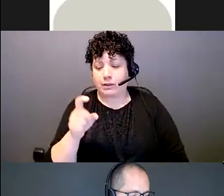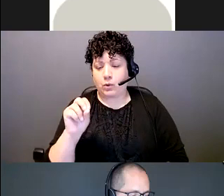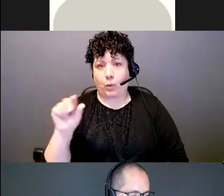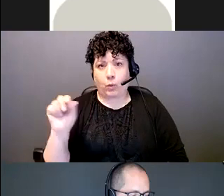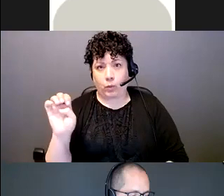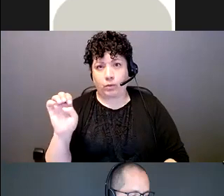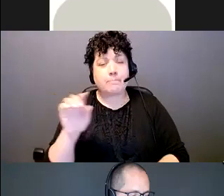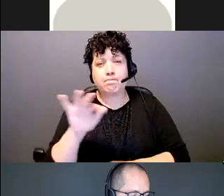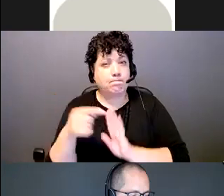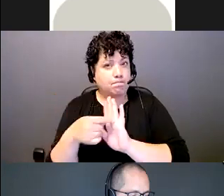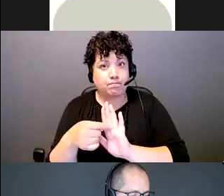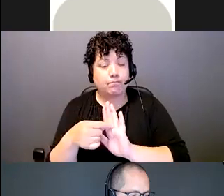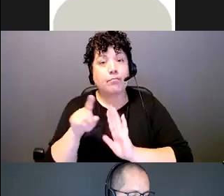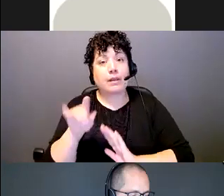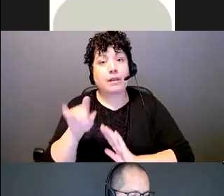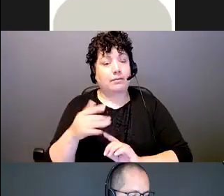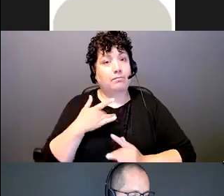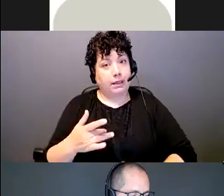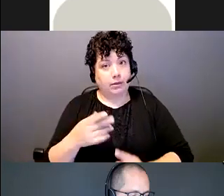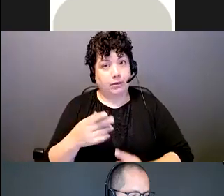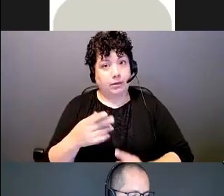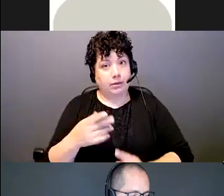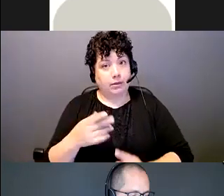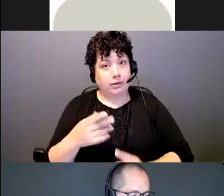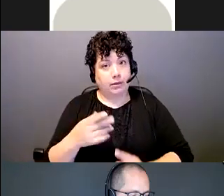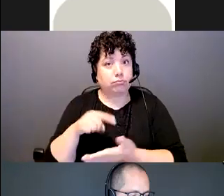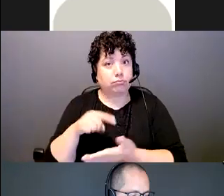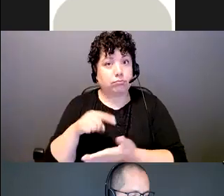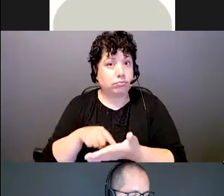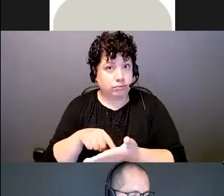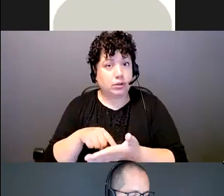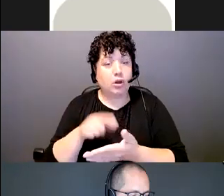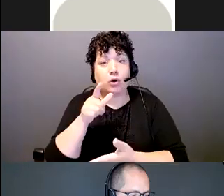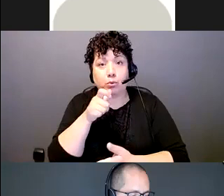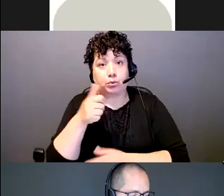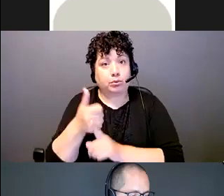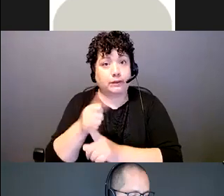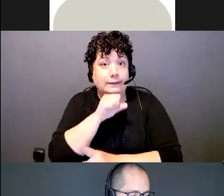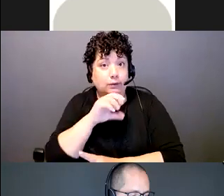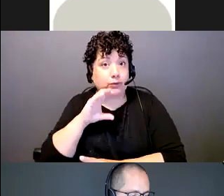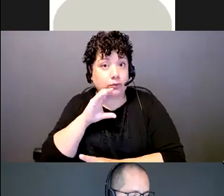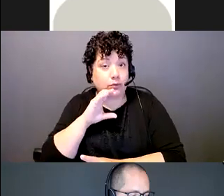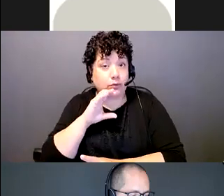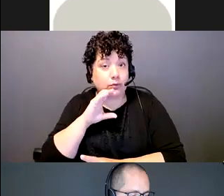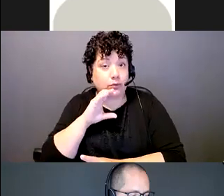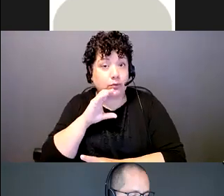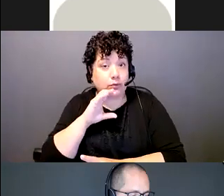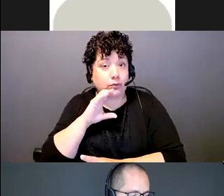is first line for older adults. There is also good news in the